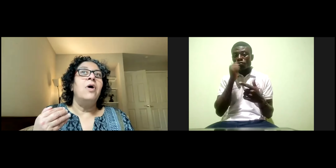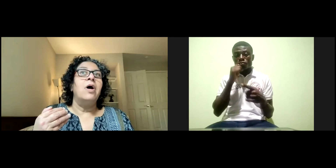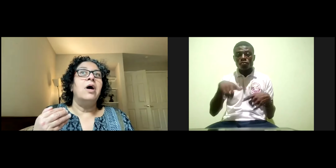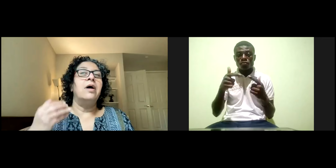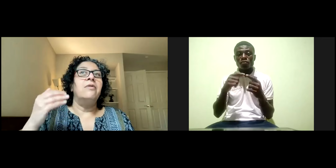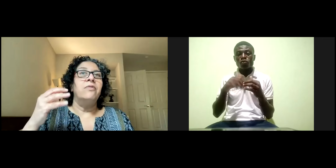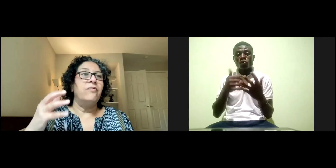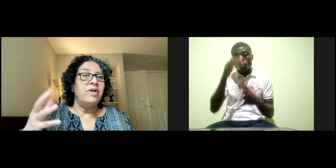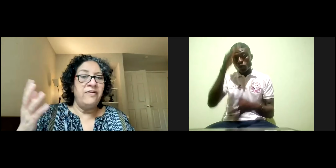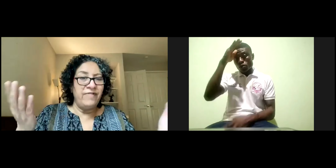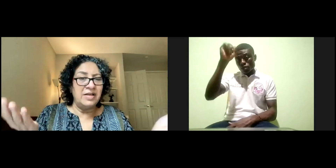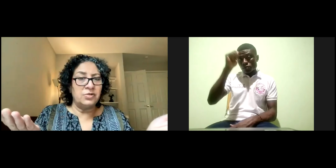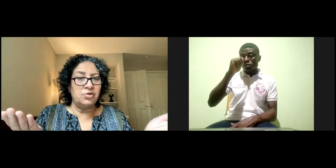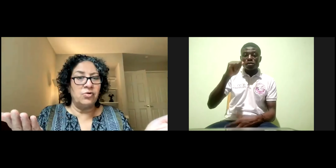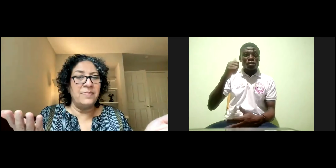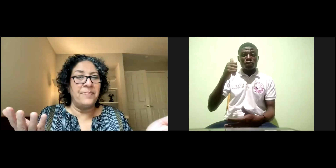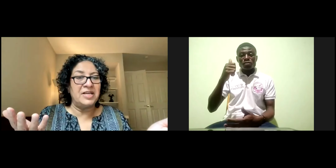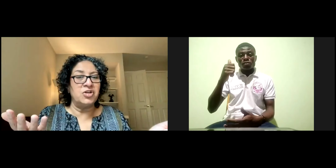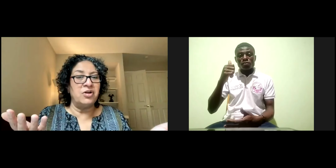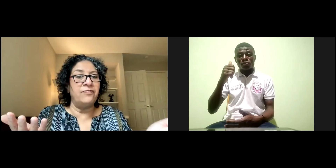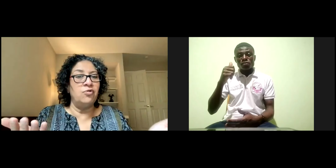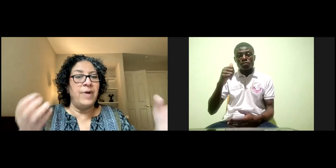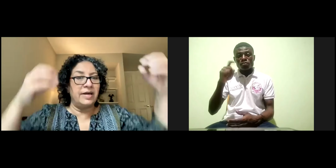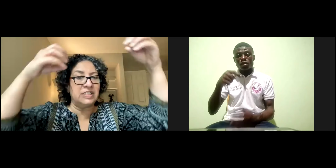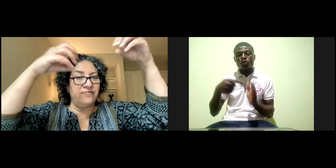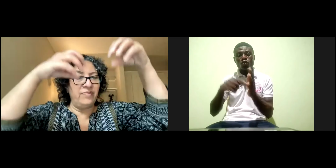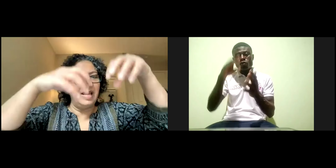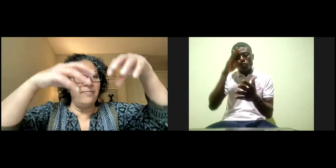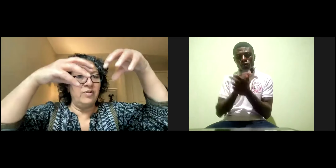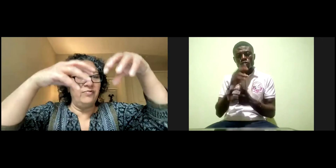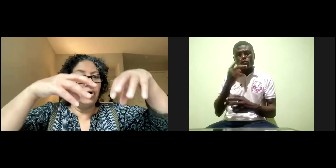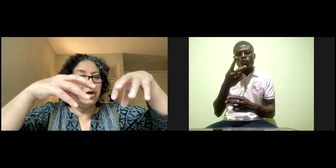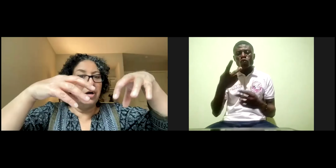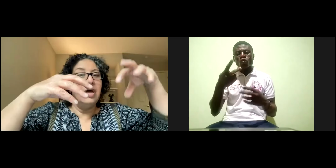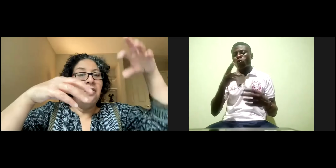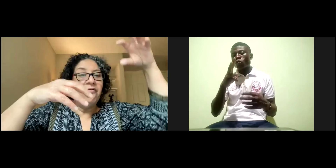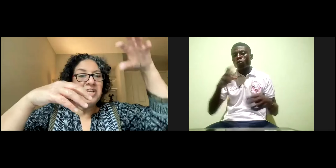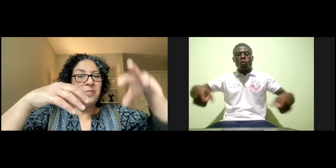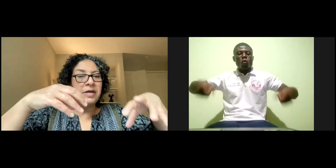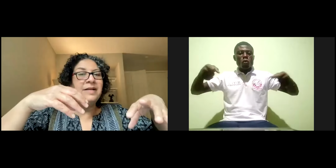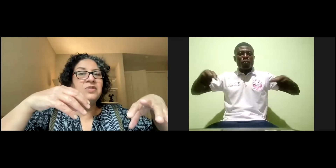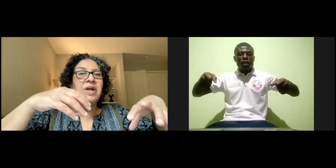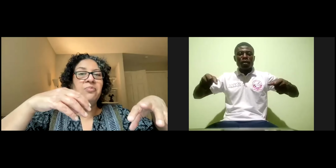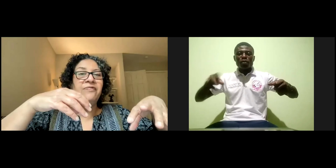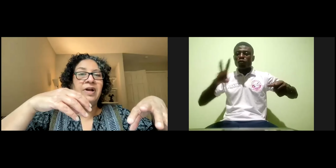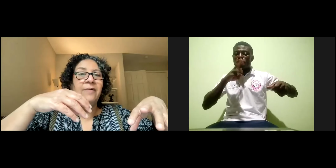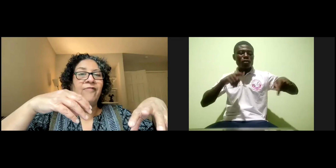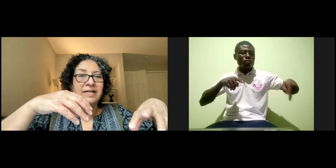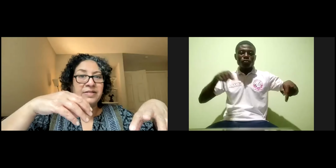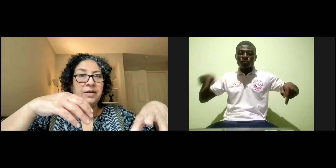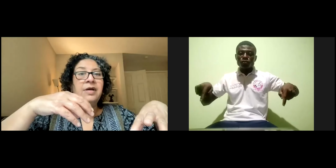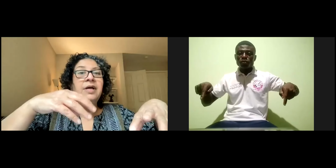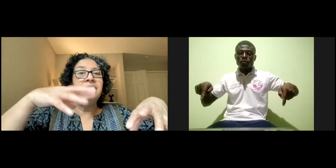of if I show them a picture of 2 buckets filling up with water, which bucket is going to be filled